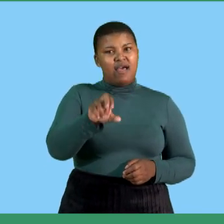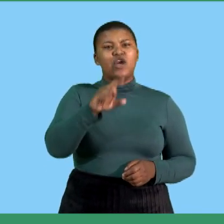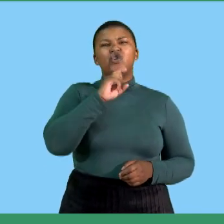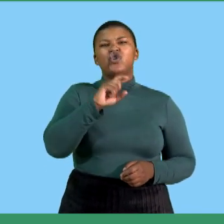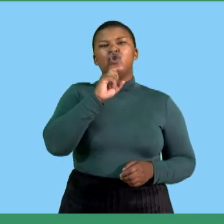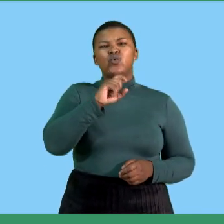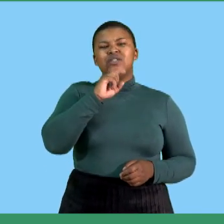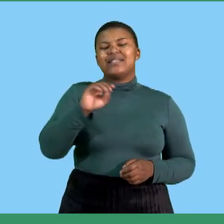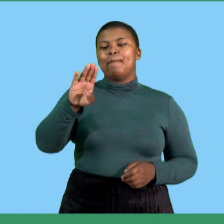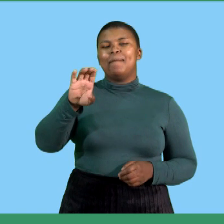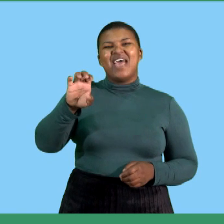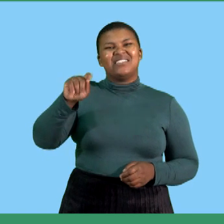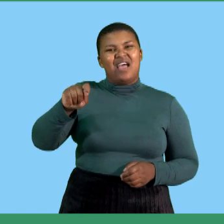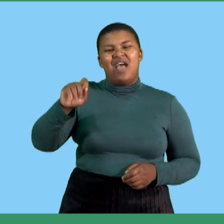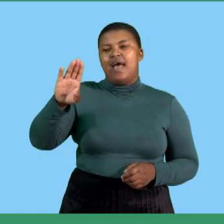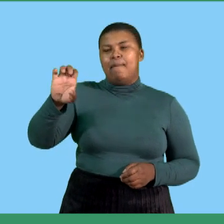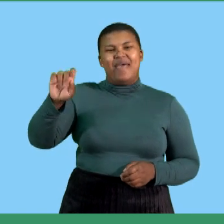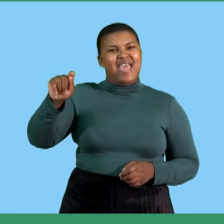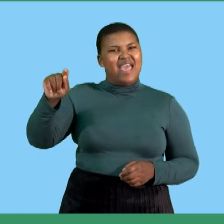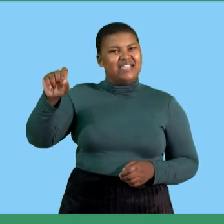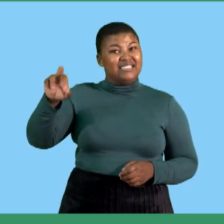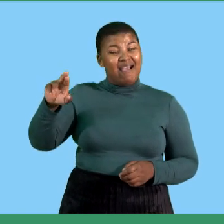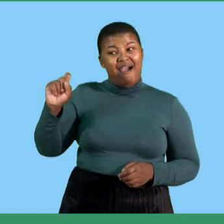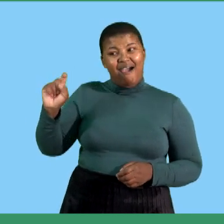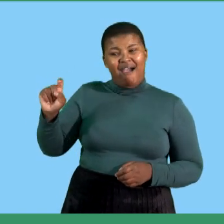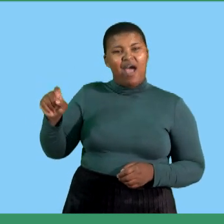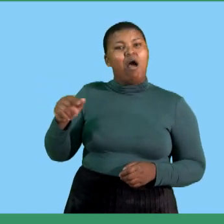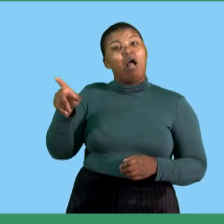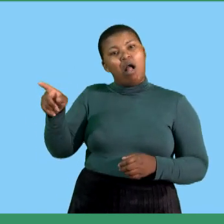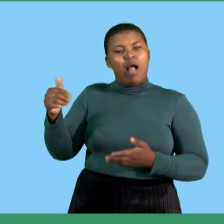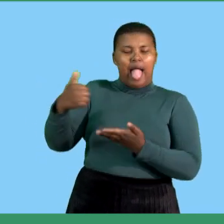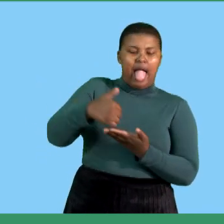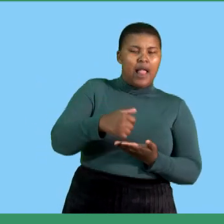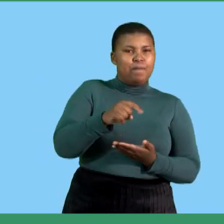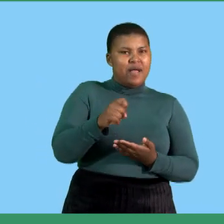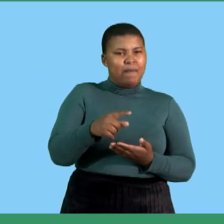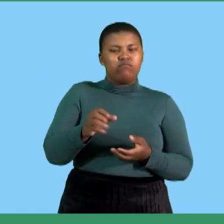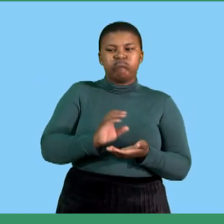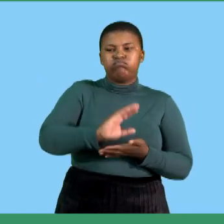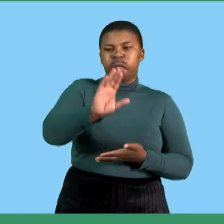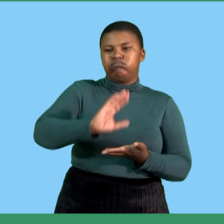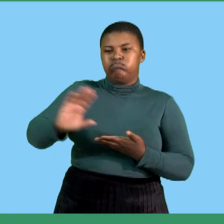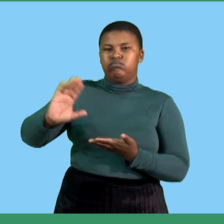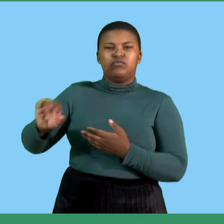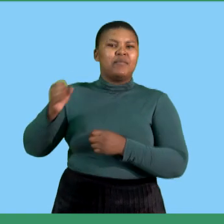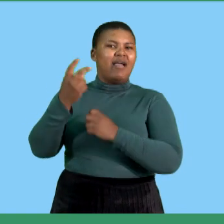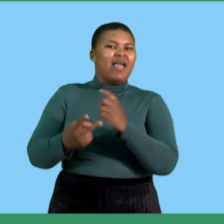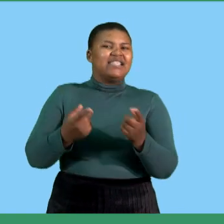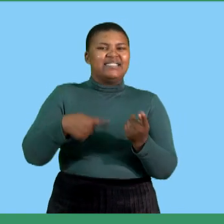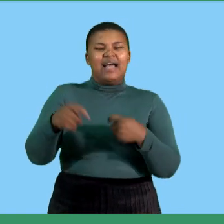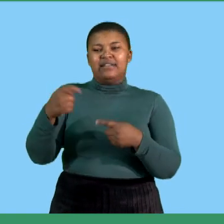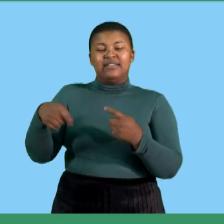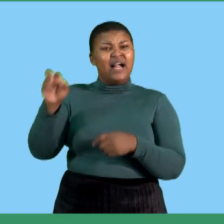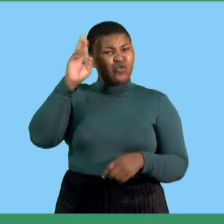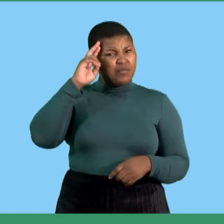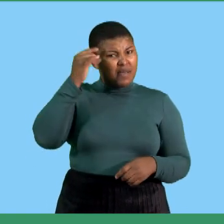better to distribute and resell their products. So remember,